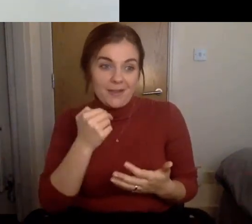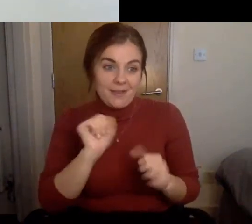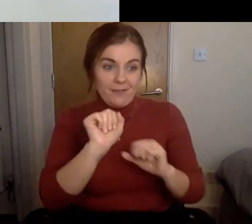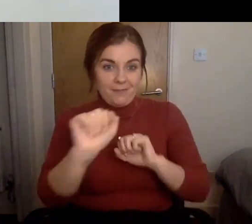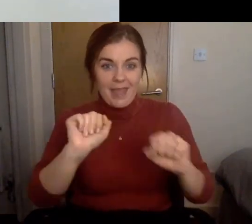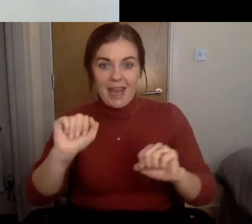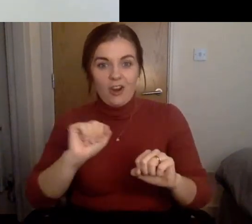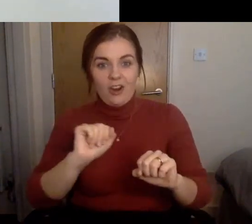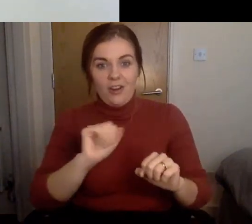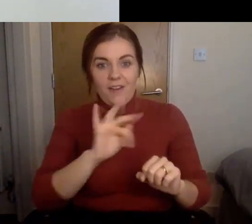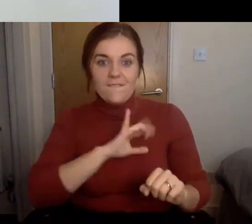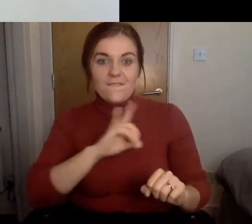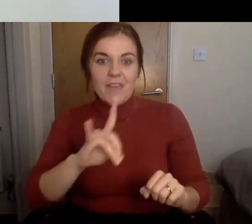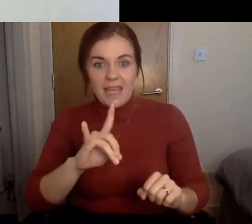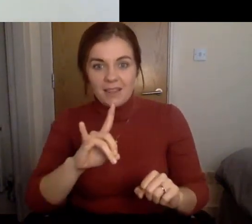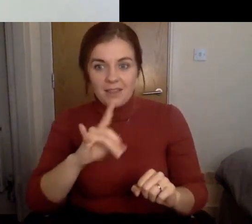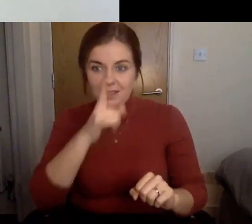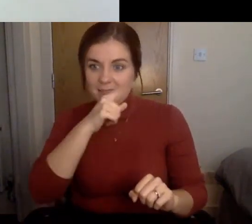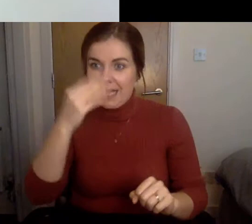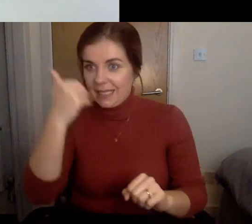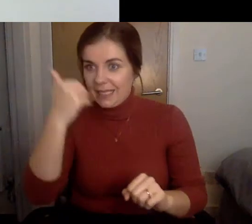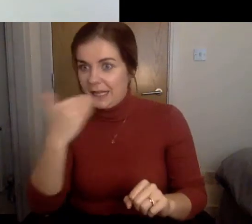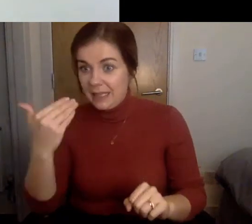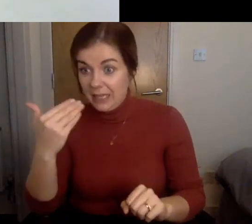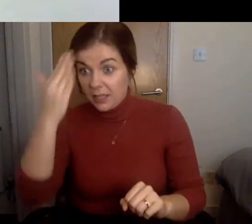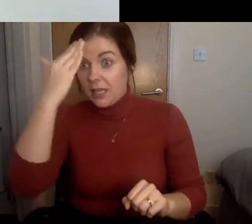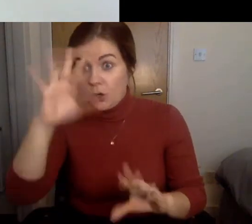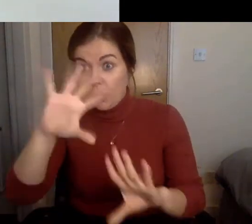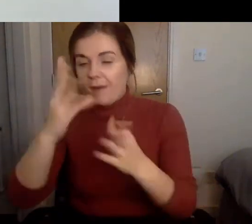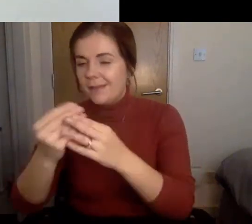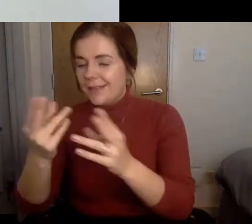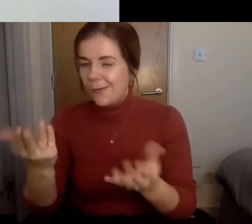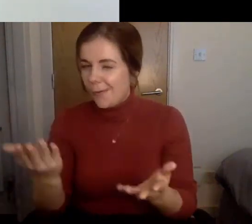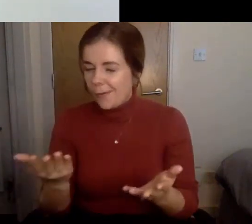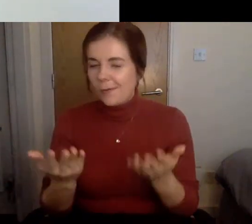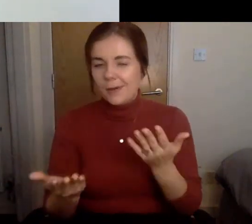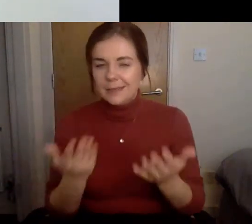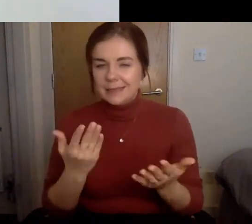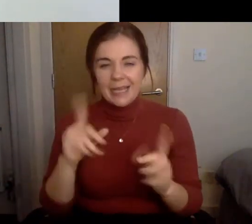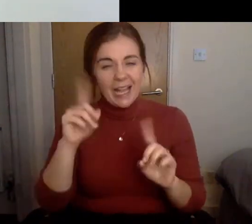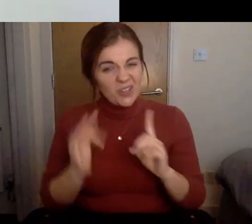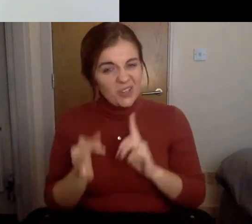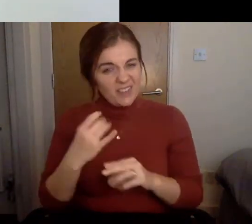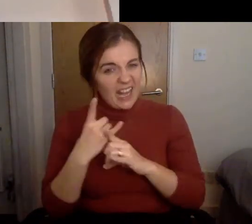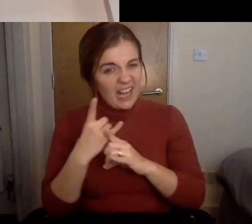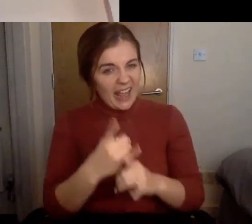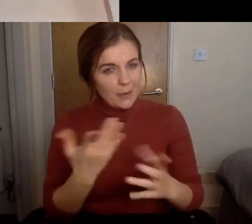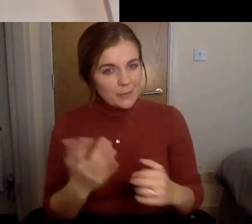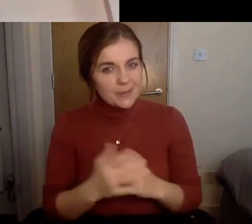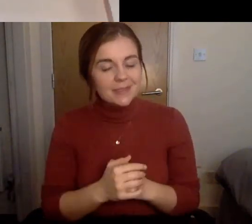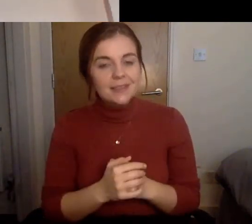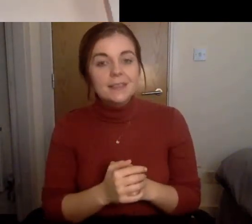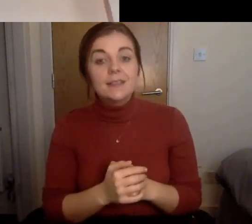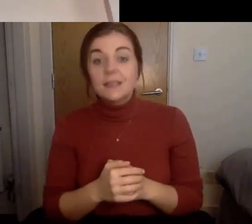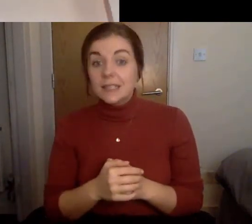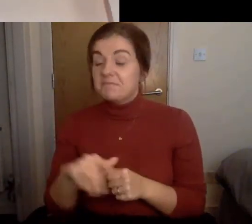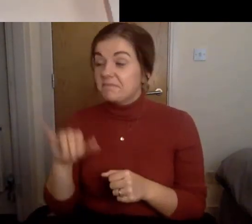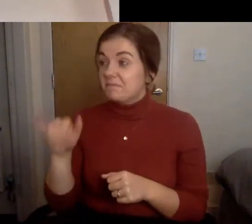But yeah, I don't know if that's helpful. No, it is. I suppose.